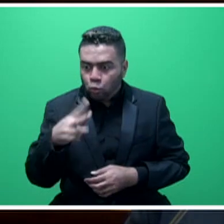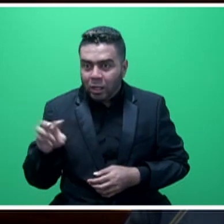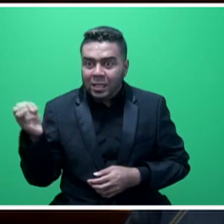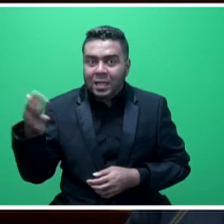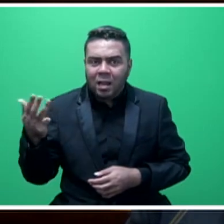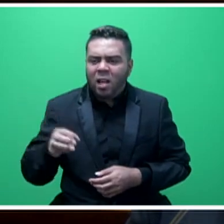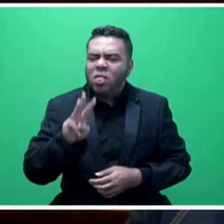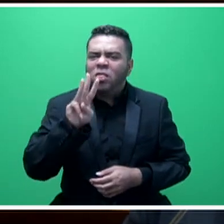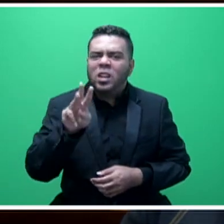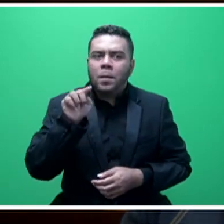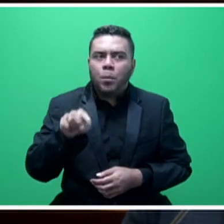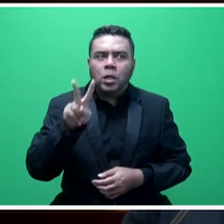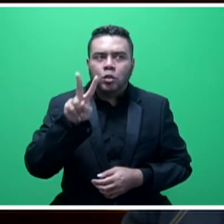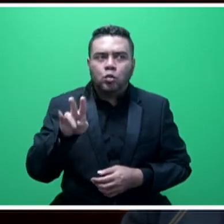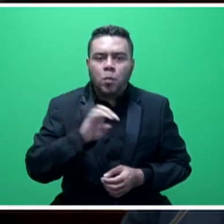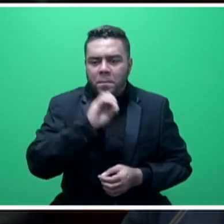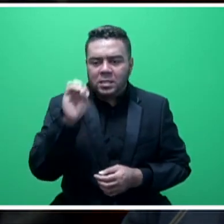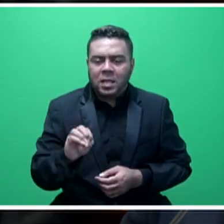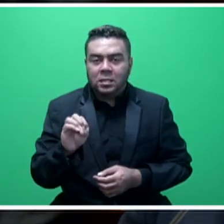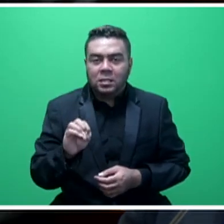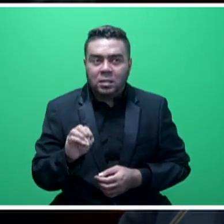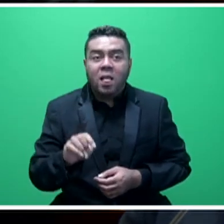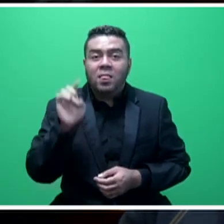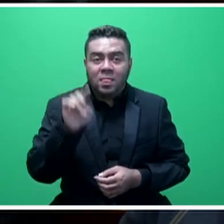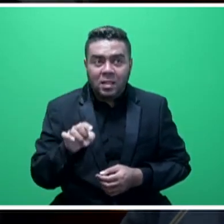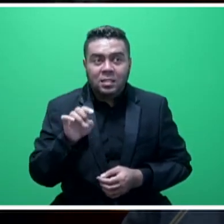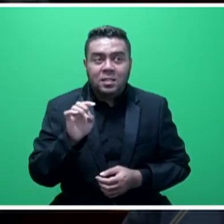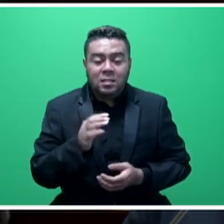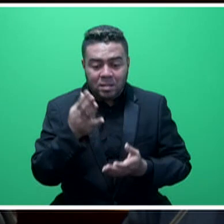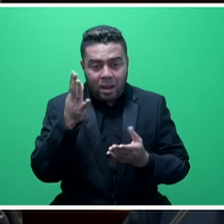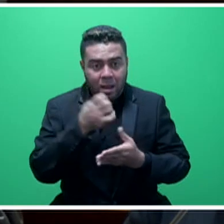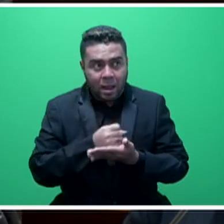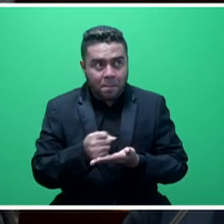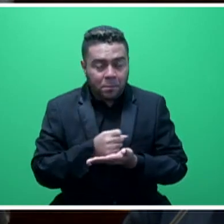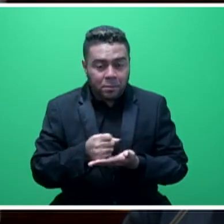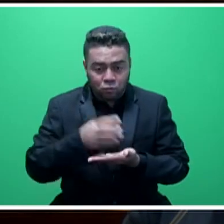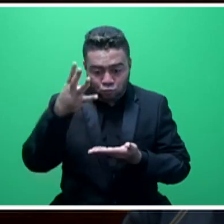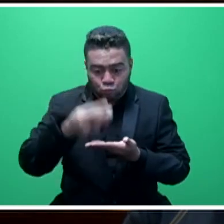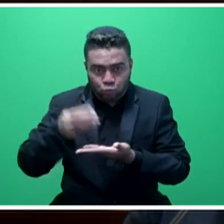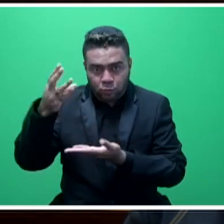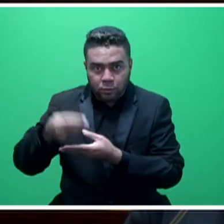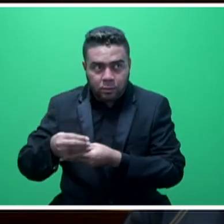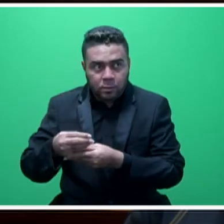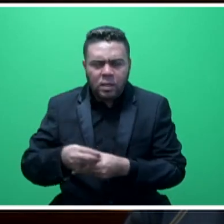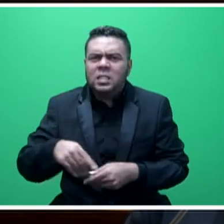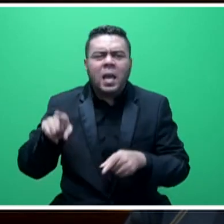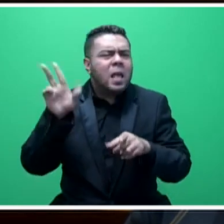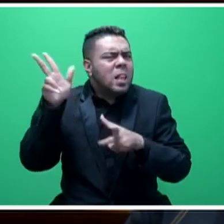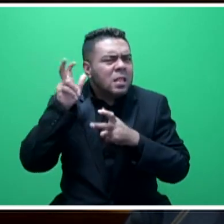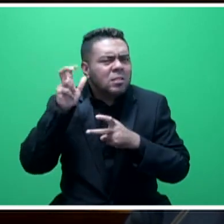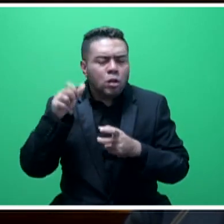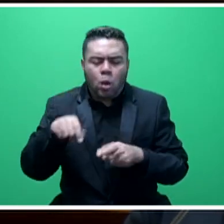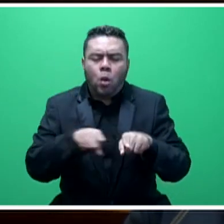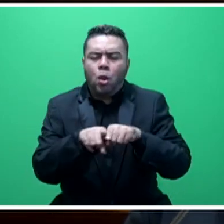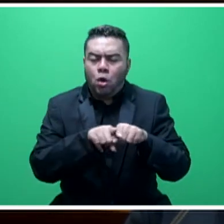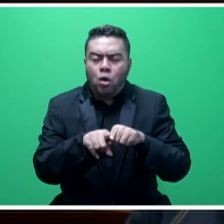3.2%, Mr. Speaker, sir. These figures, Mr. Speaker, sir, these figures, listen and learn. These